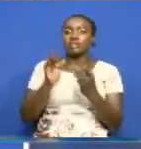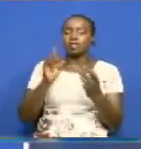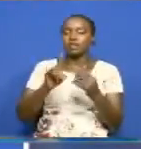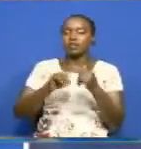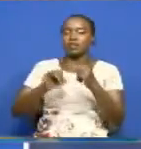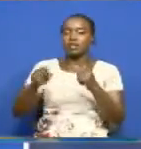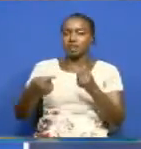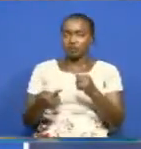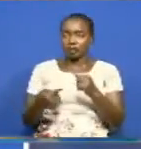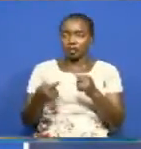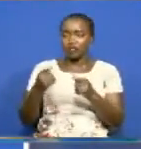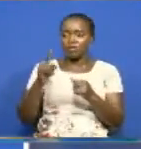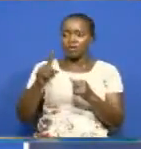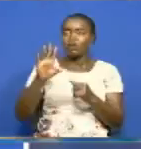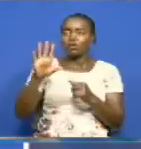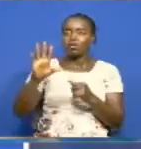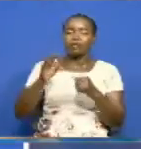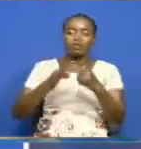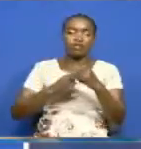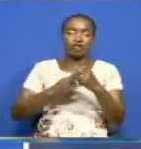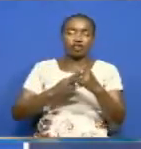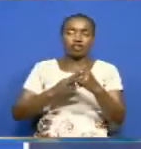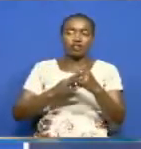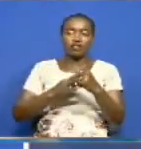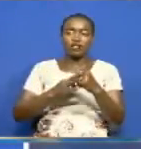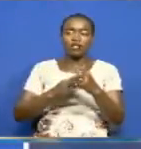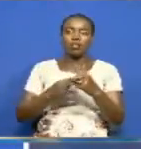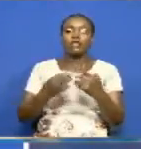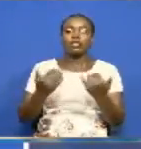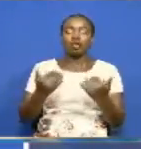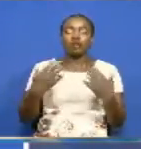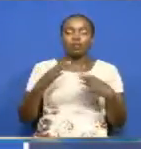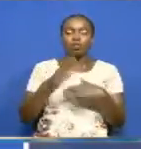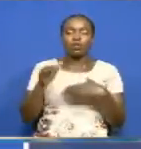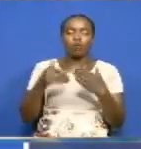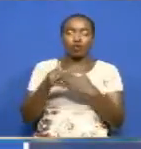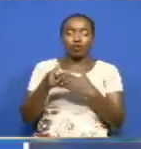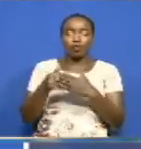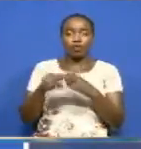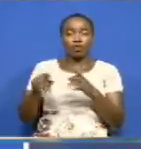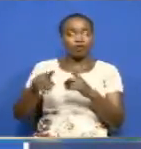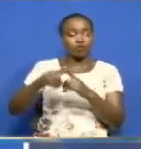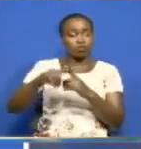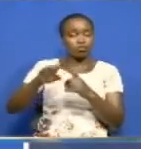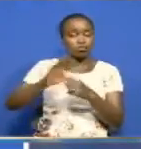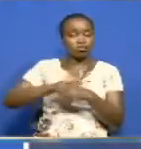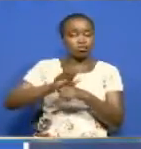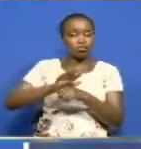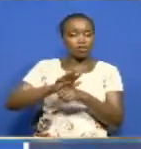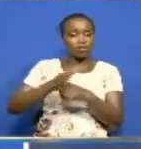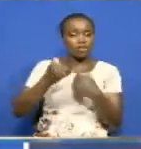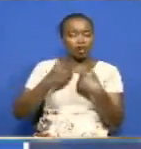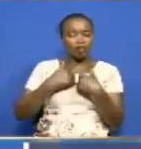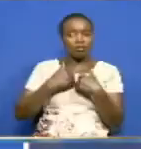6,158 tested. The new figure brings the total number of COVID-19 positive cases in the country to